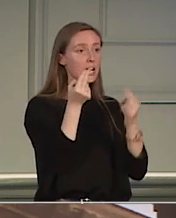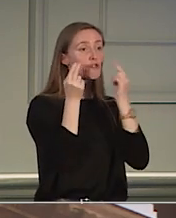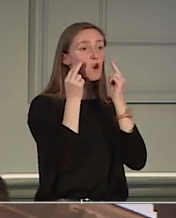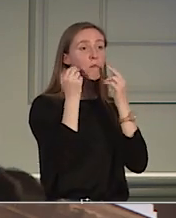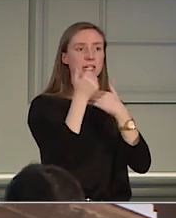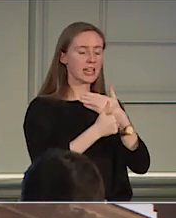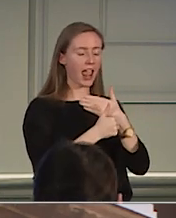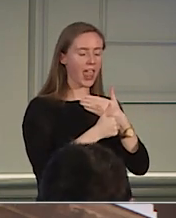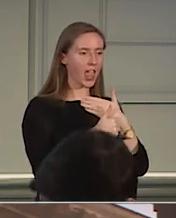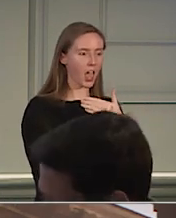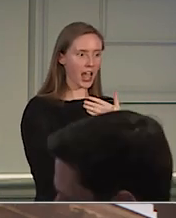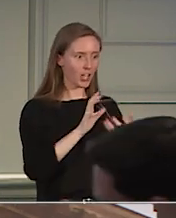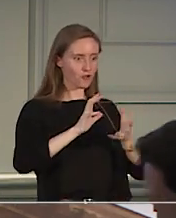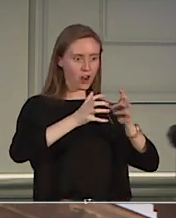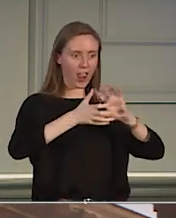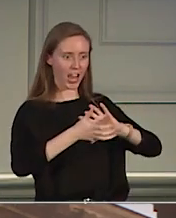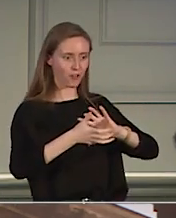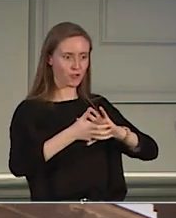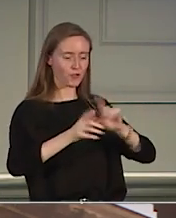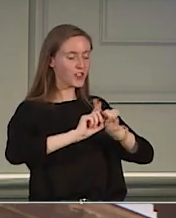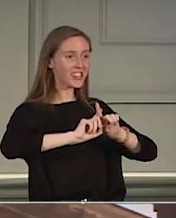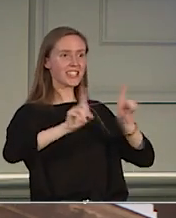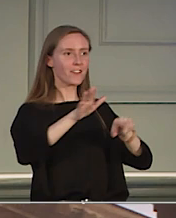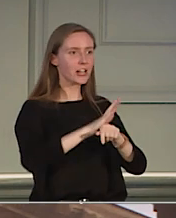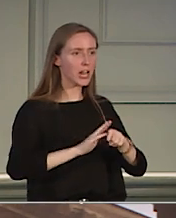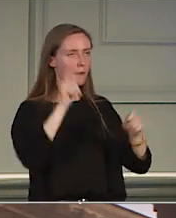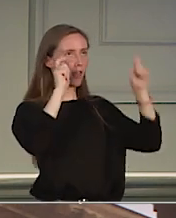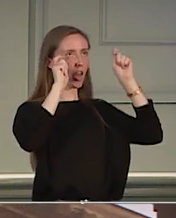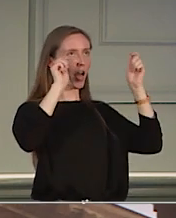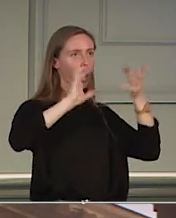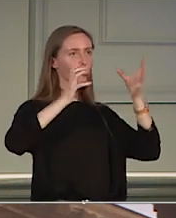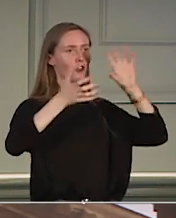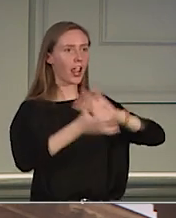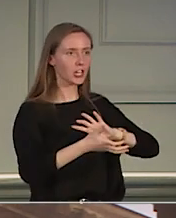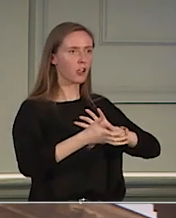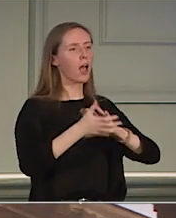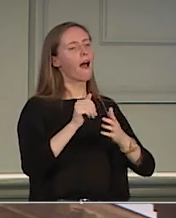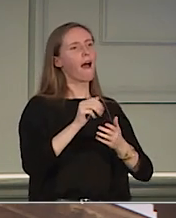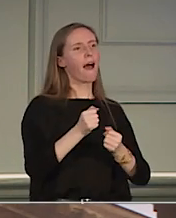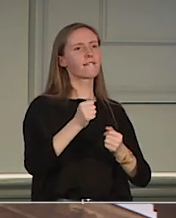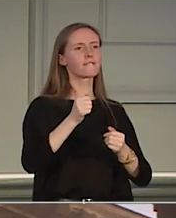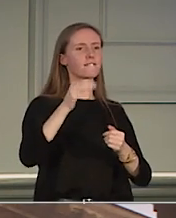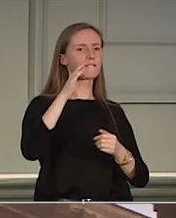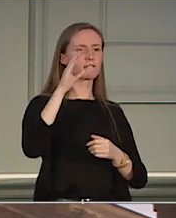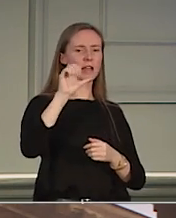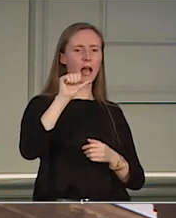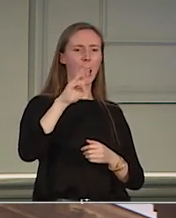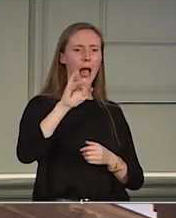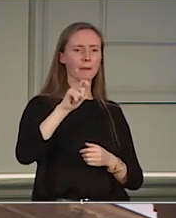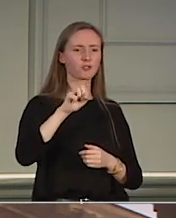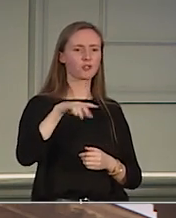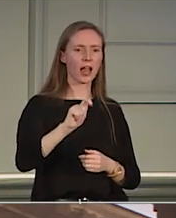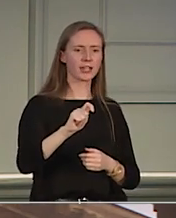place. This notion of heterotopia helped explicate the frequent employment of abstract physical and conceptual space by installation